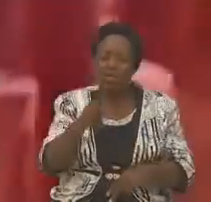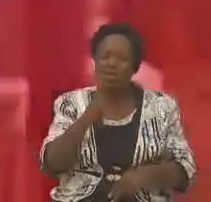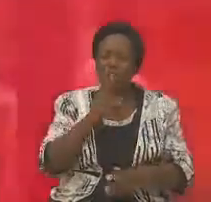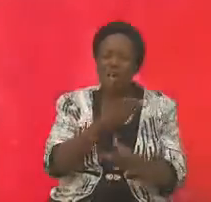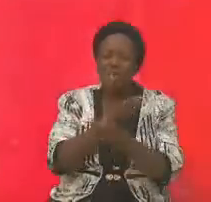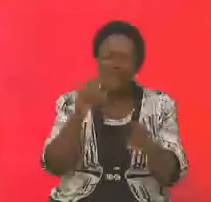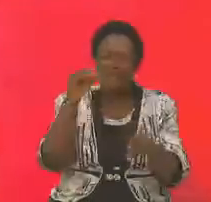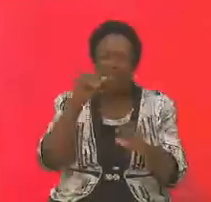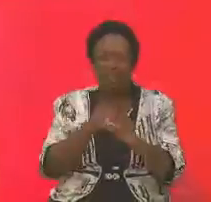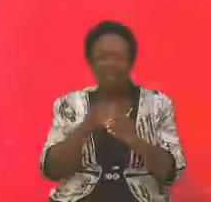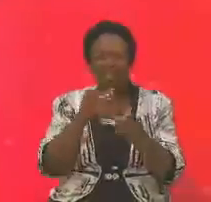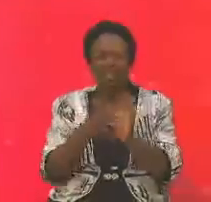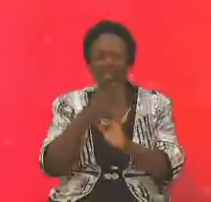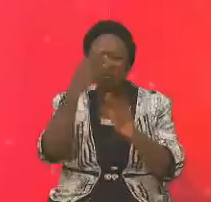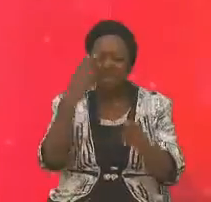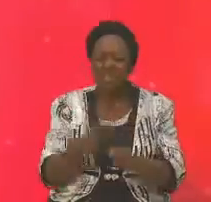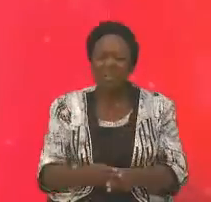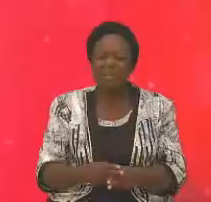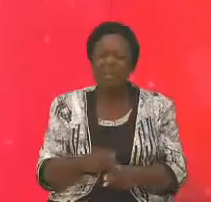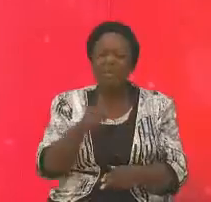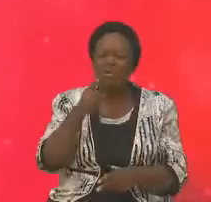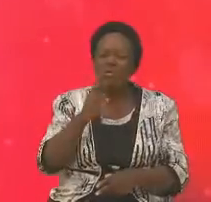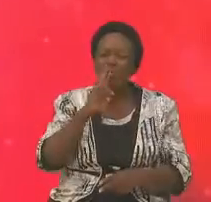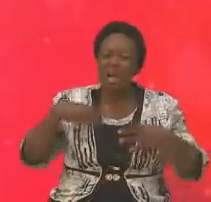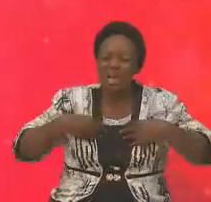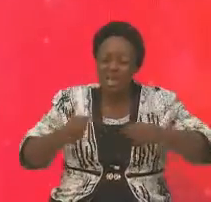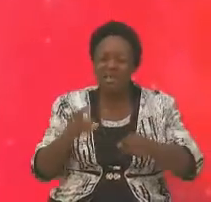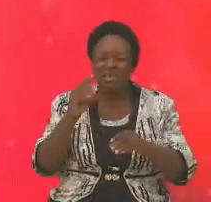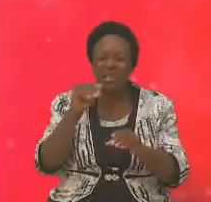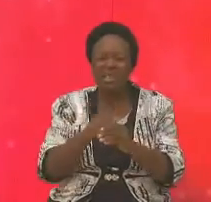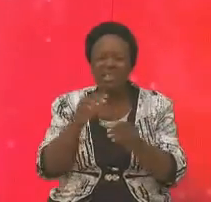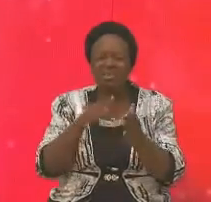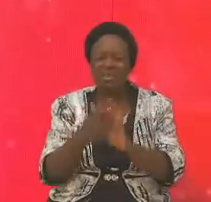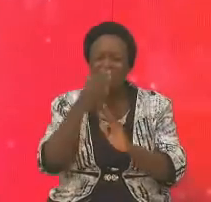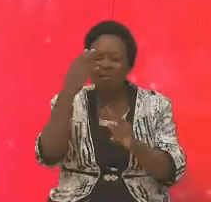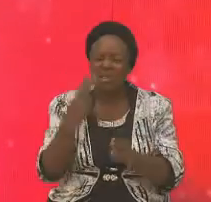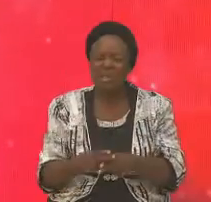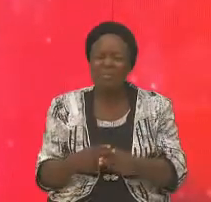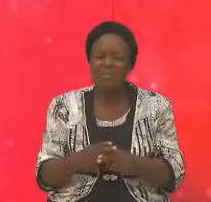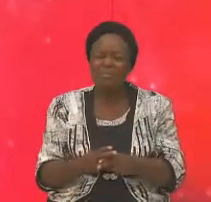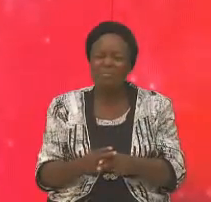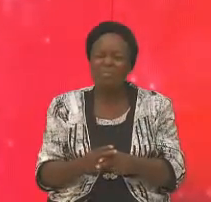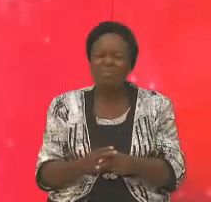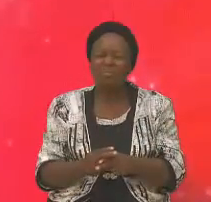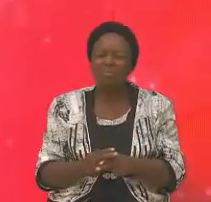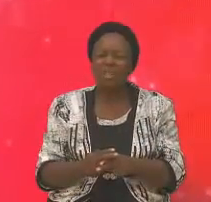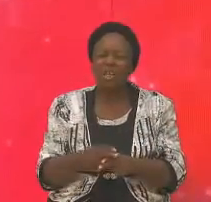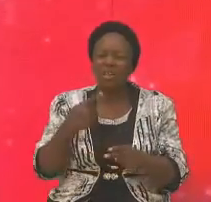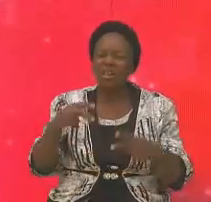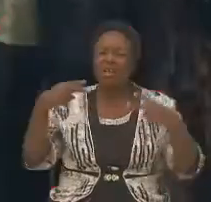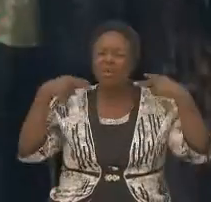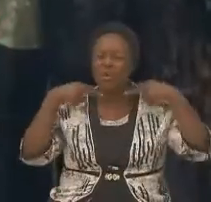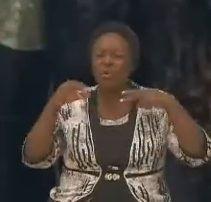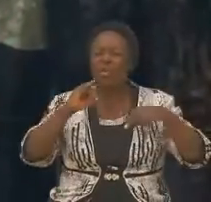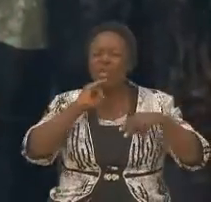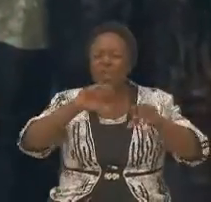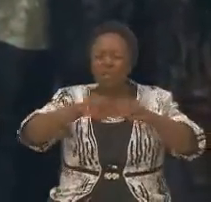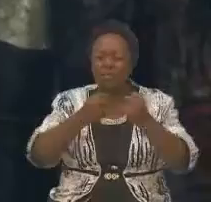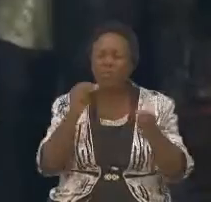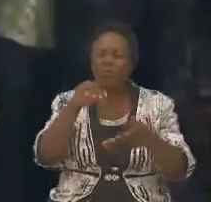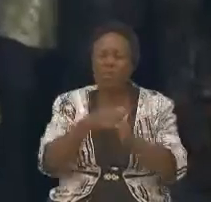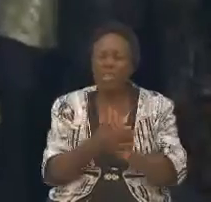in Jesus' name. You are healed in Jesus' name. The yoke is broken